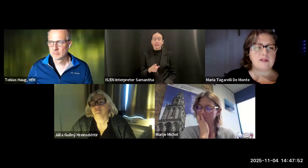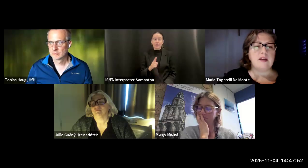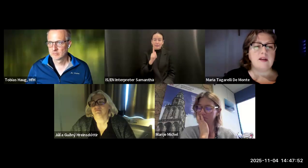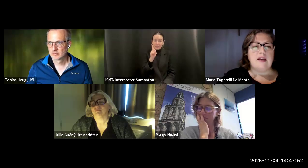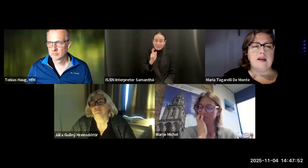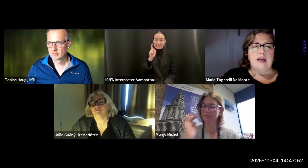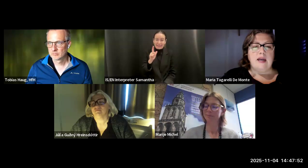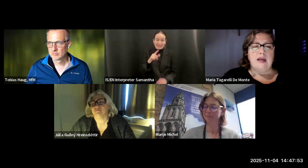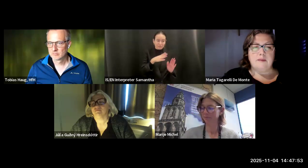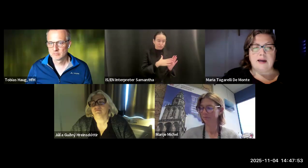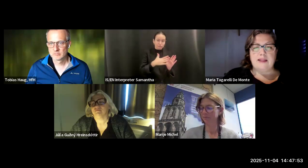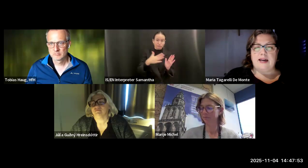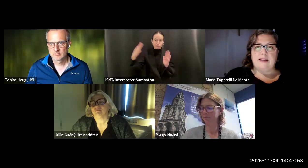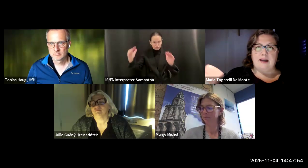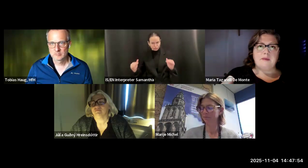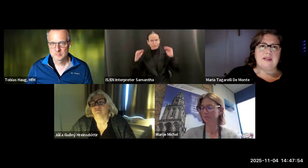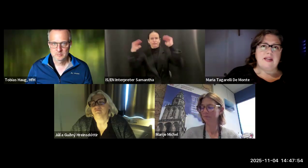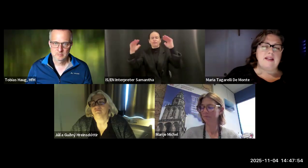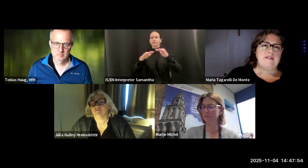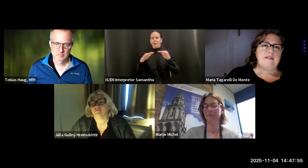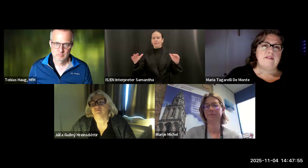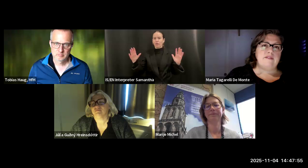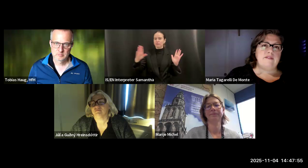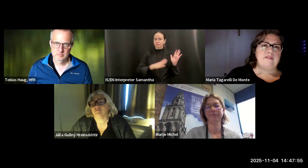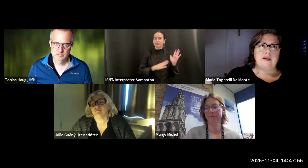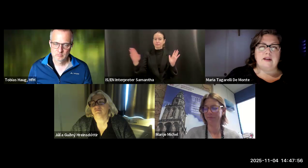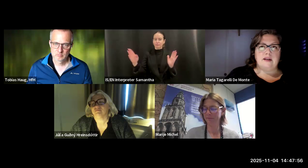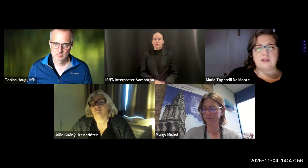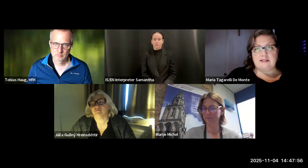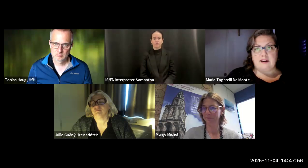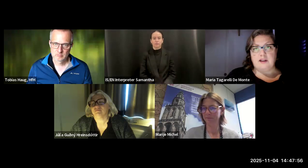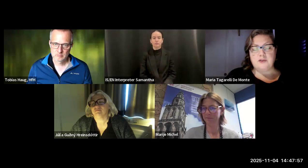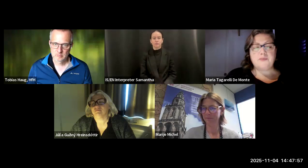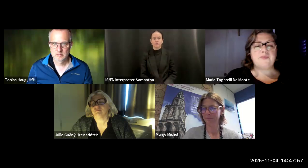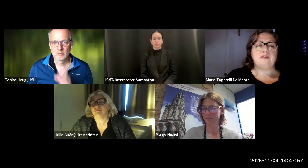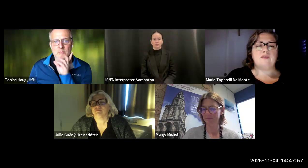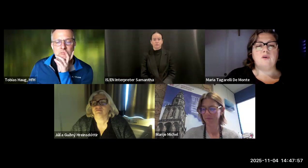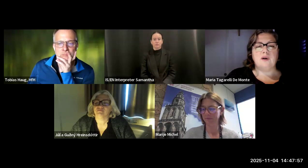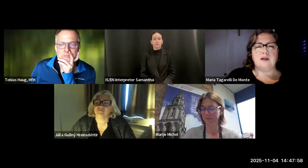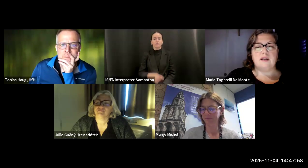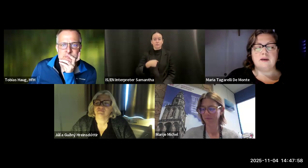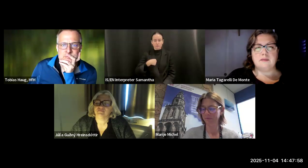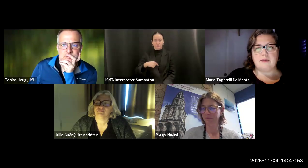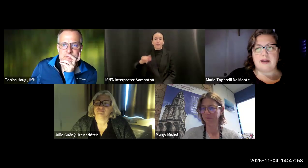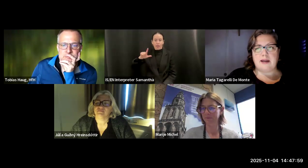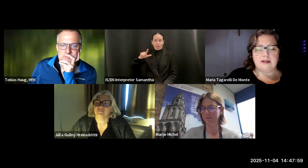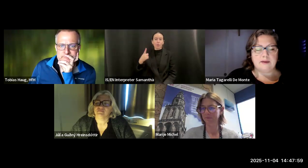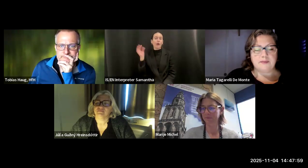advanced levels. Mind that I am a native hearing signer. So